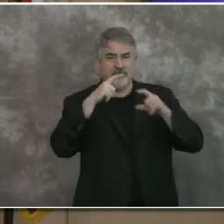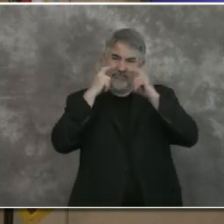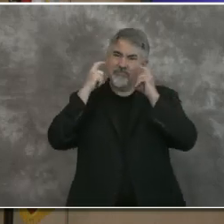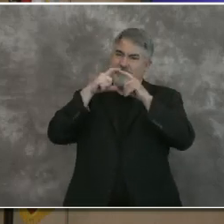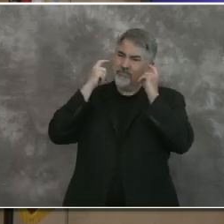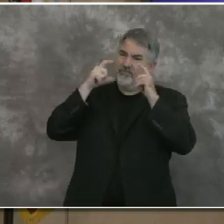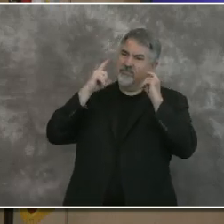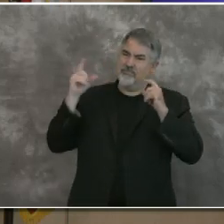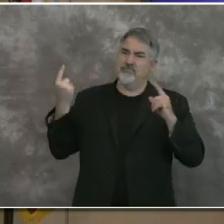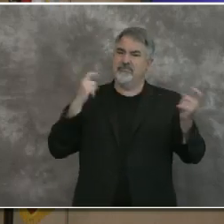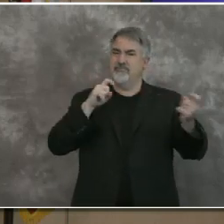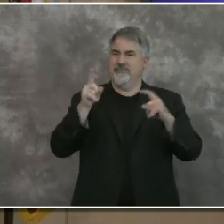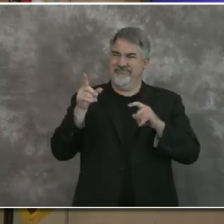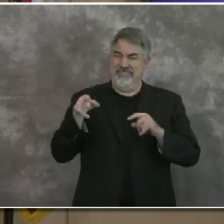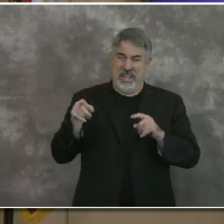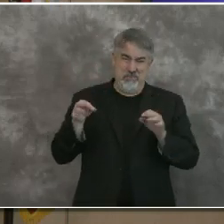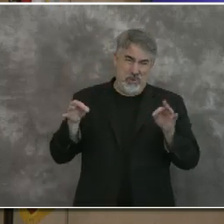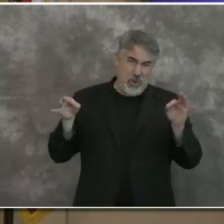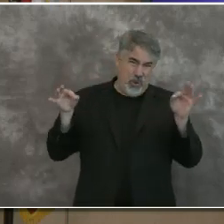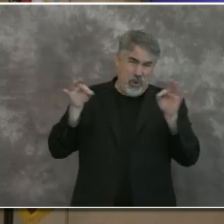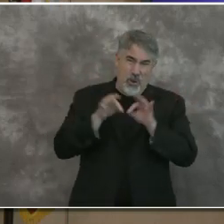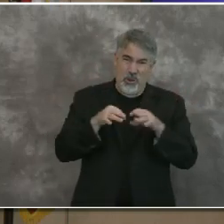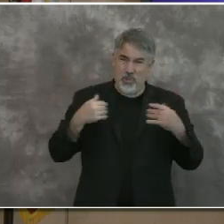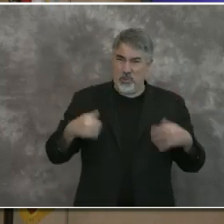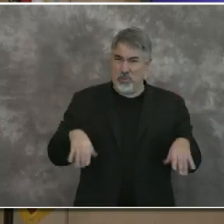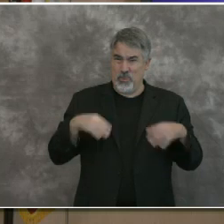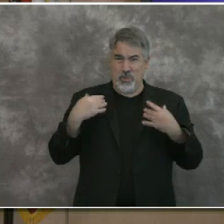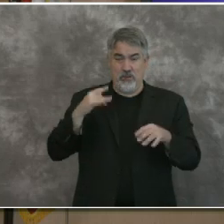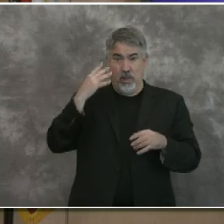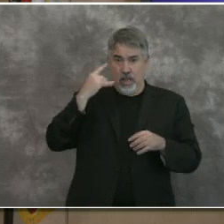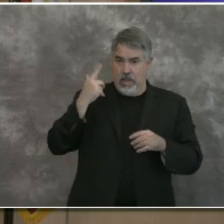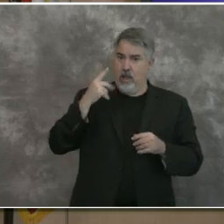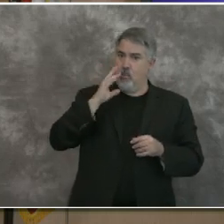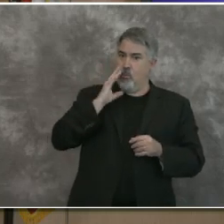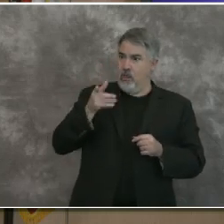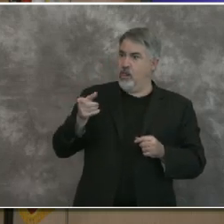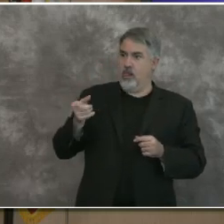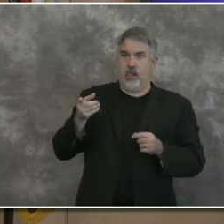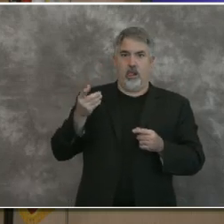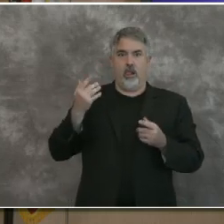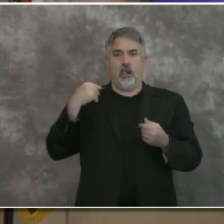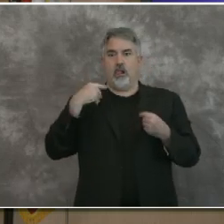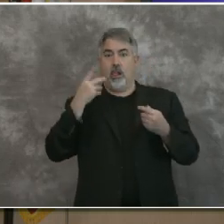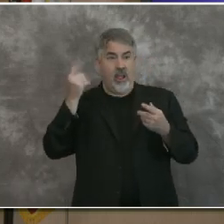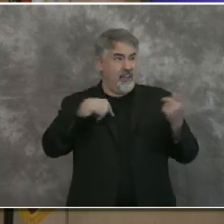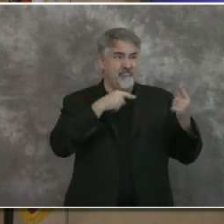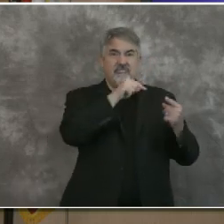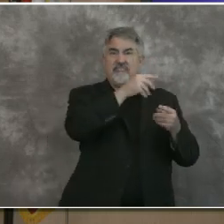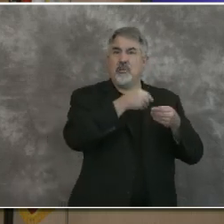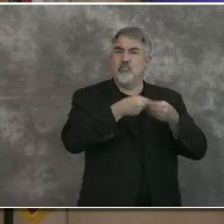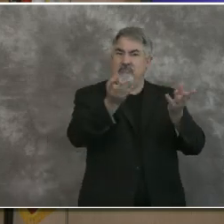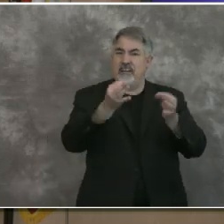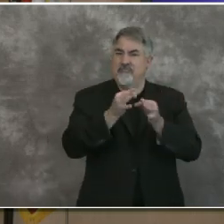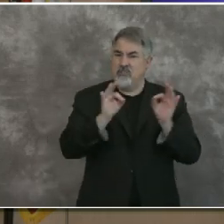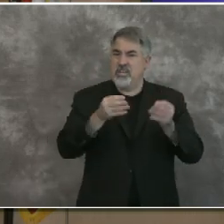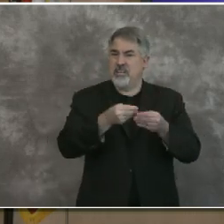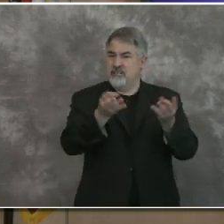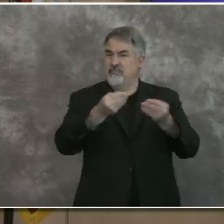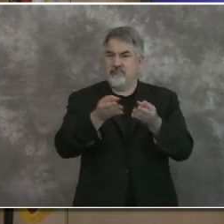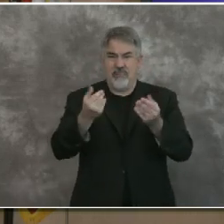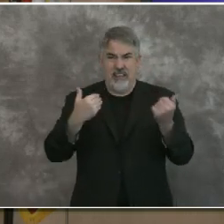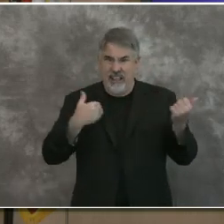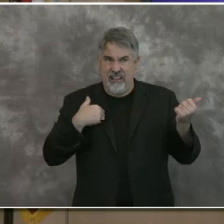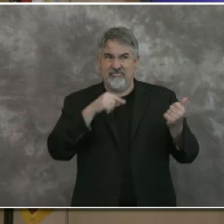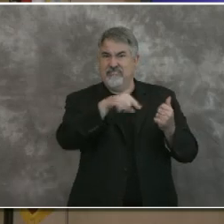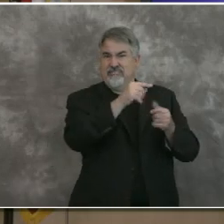face coverings play in a recovery. We've done a lot of things in providing face coverings to law enforcement to be able to distribute as a part of an